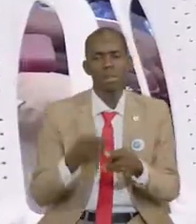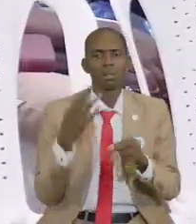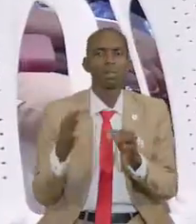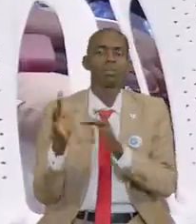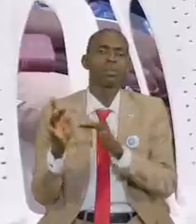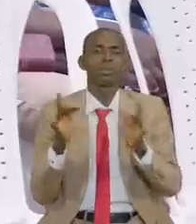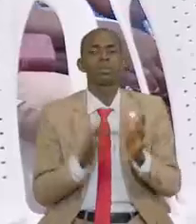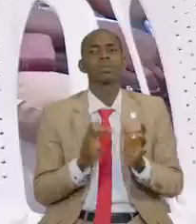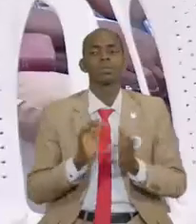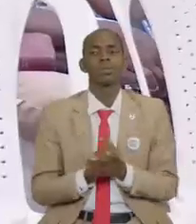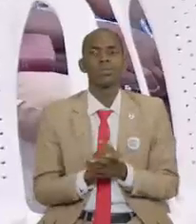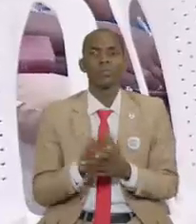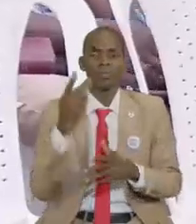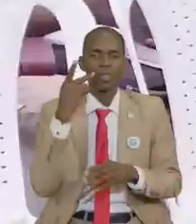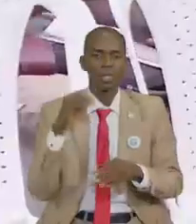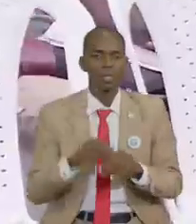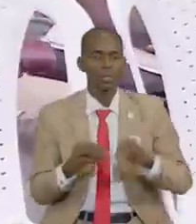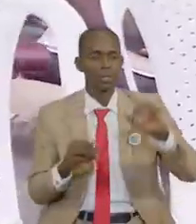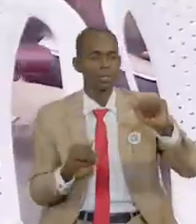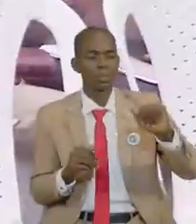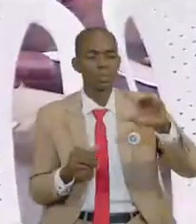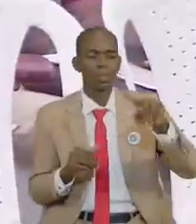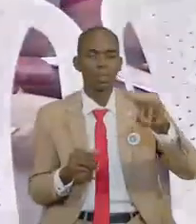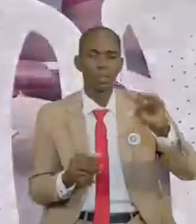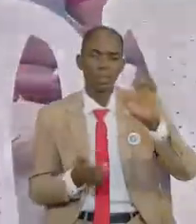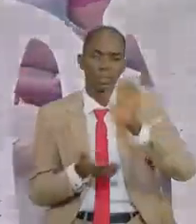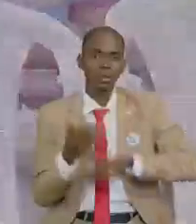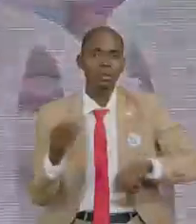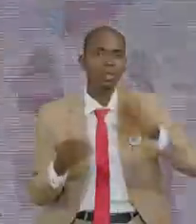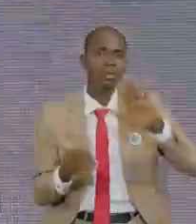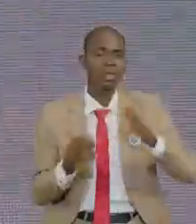Look at Acts chapter 5. And I'm reading from verse